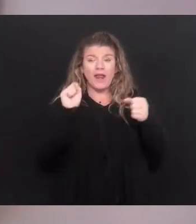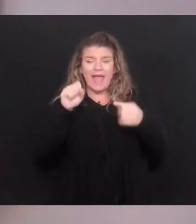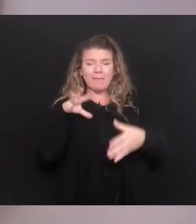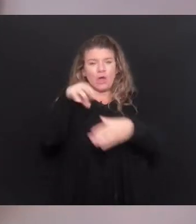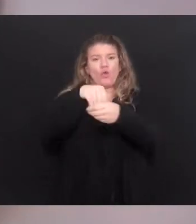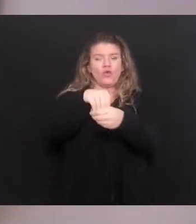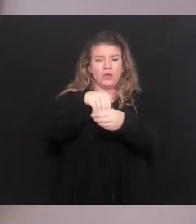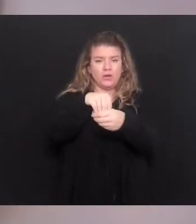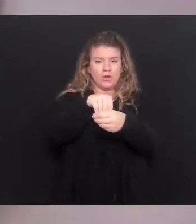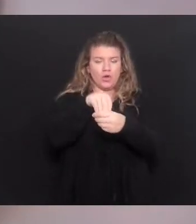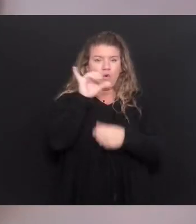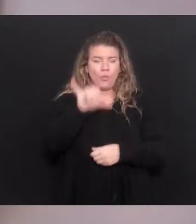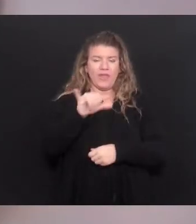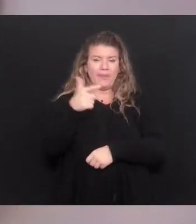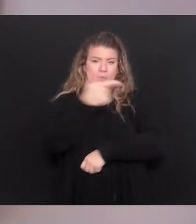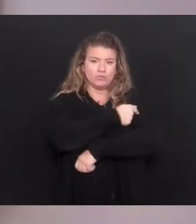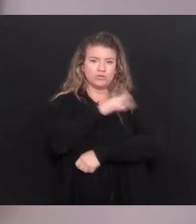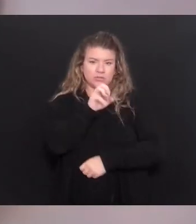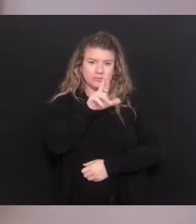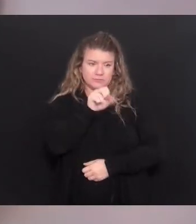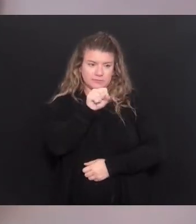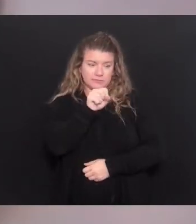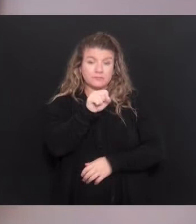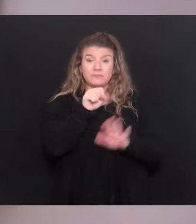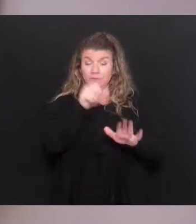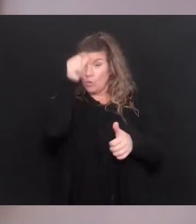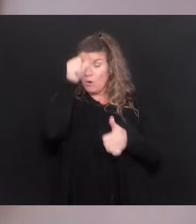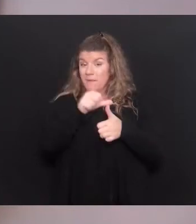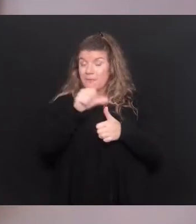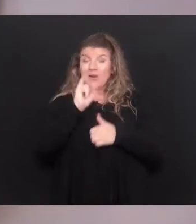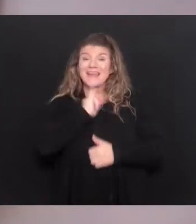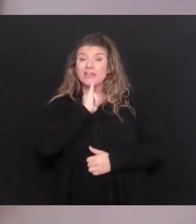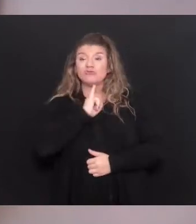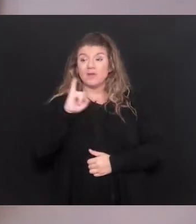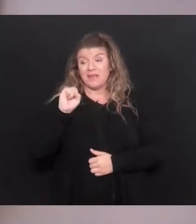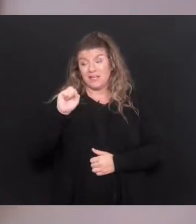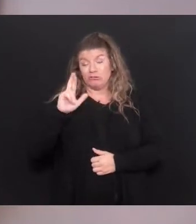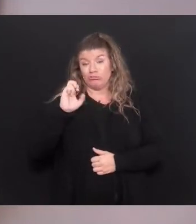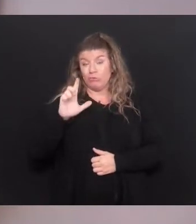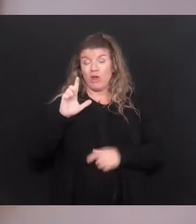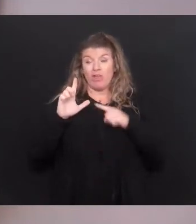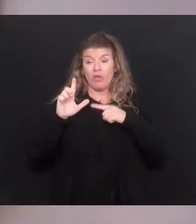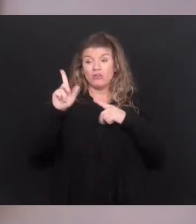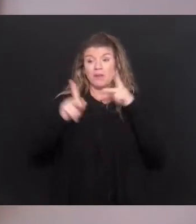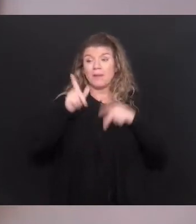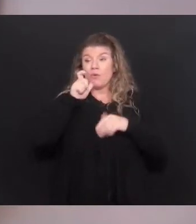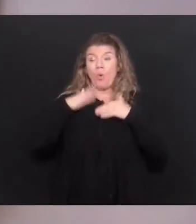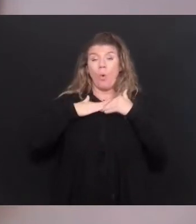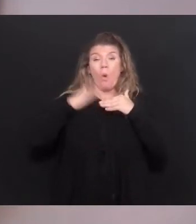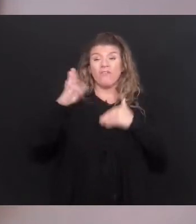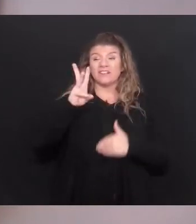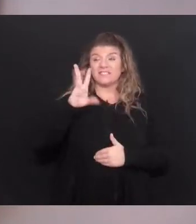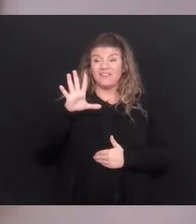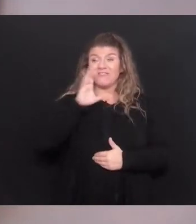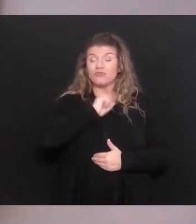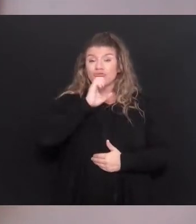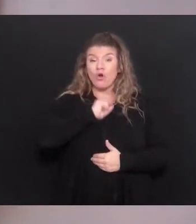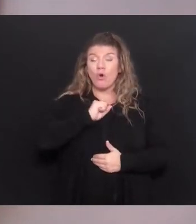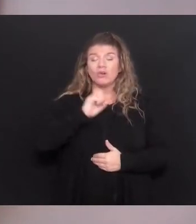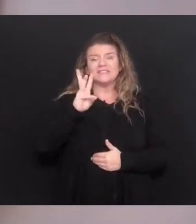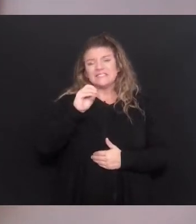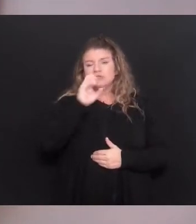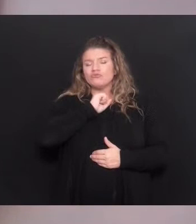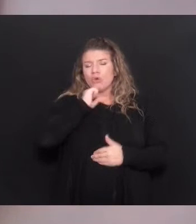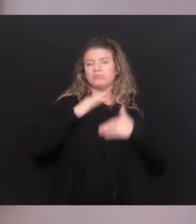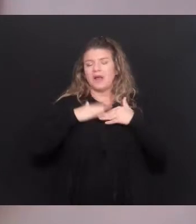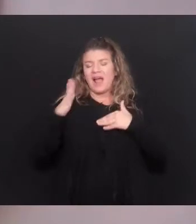the immediate boosters. And remember, in Israel, people that were over 60 years old and over 5 months after their last